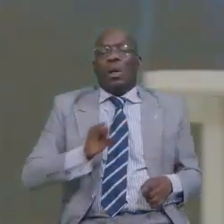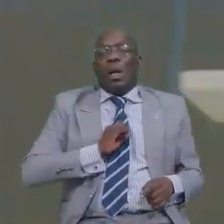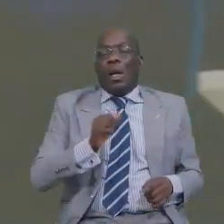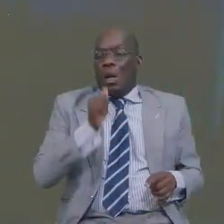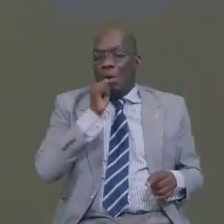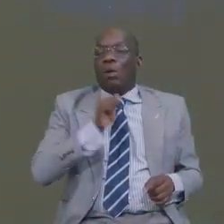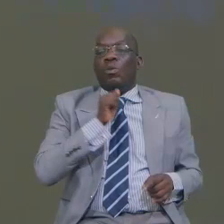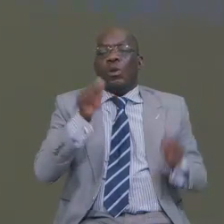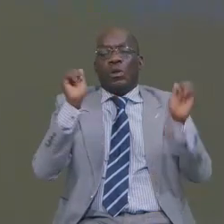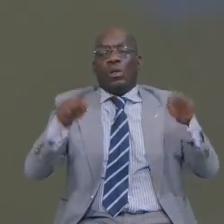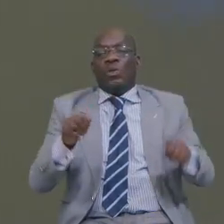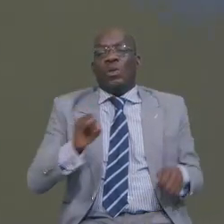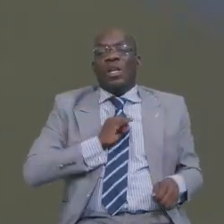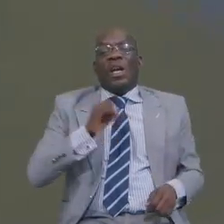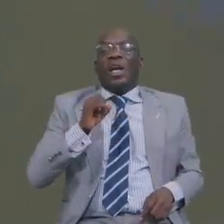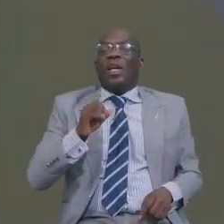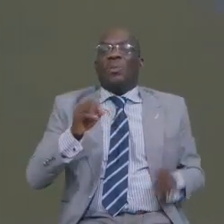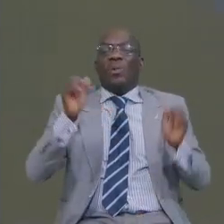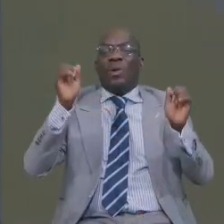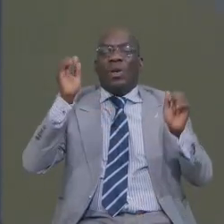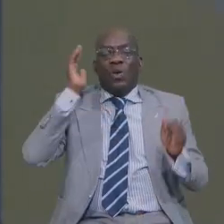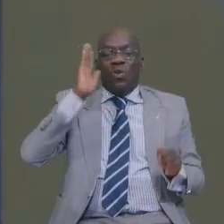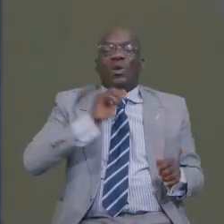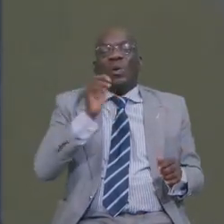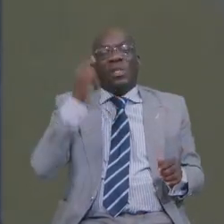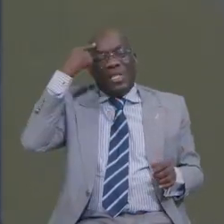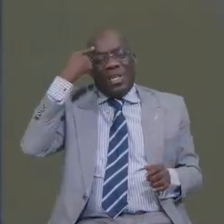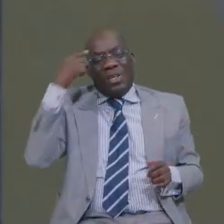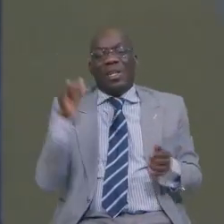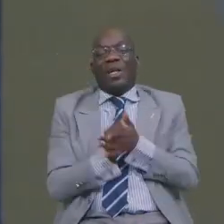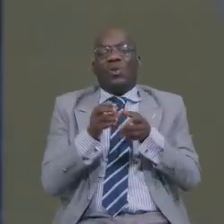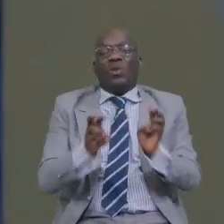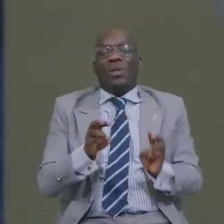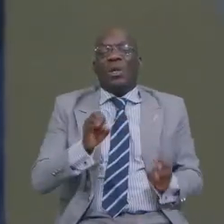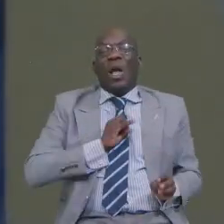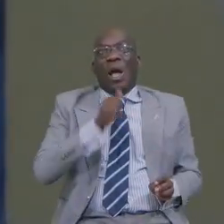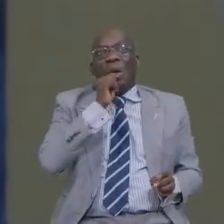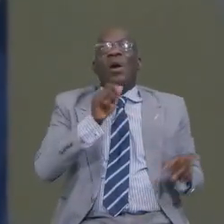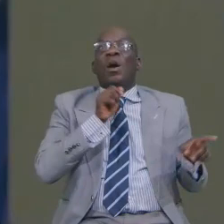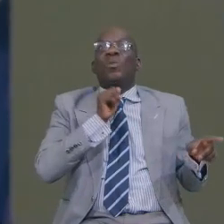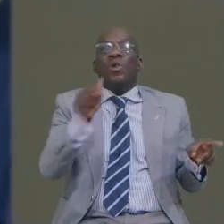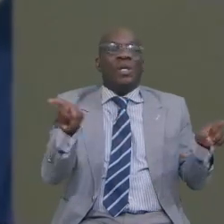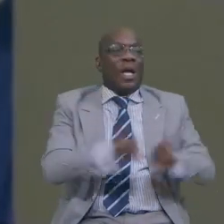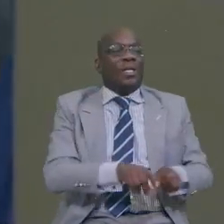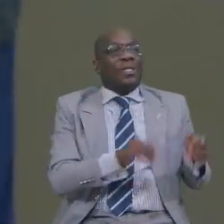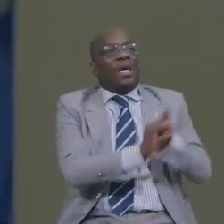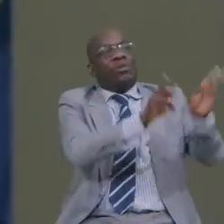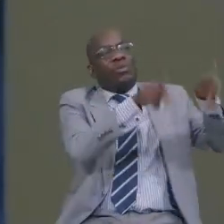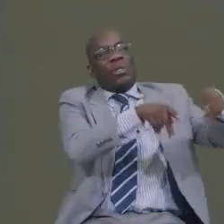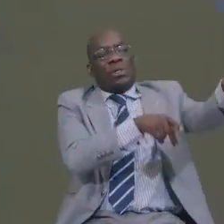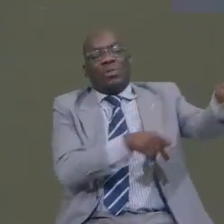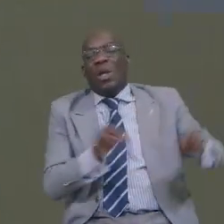I shouldn't think too much of myself. I am not like Reverend so-and-so. I'm